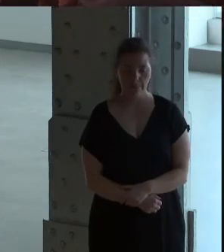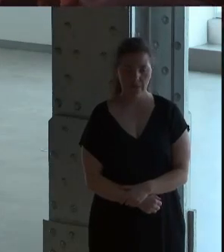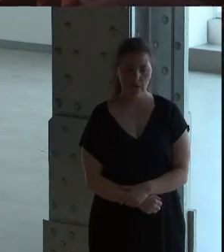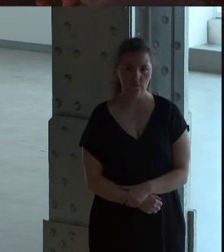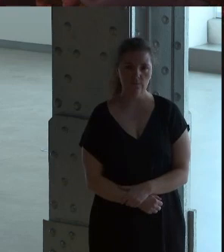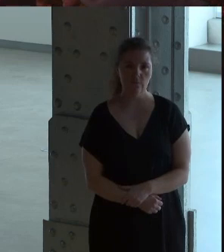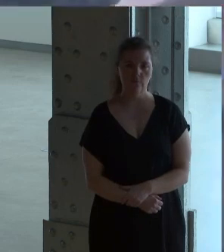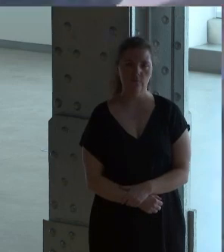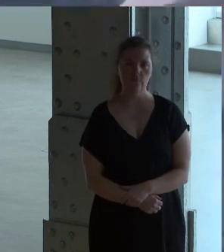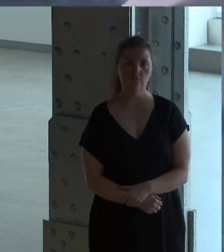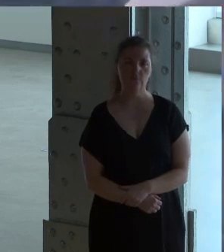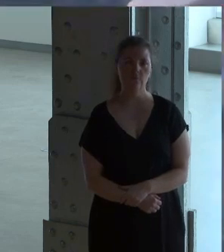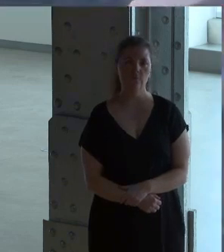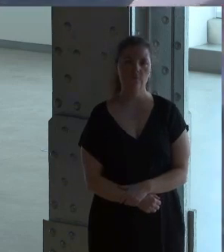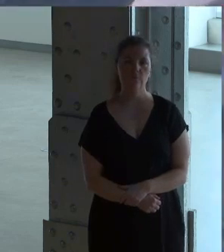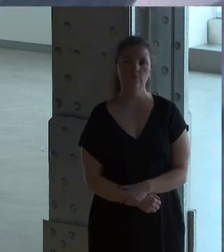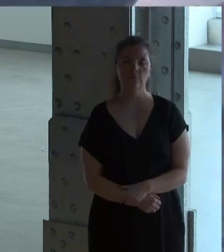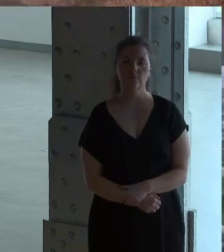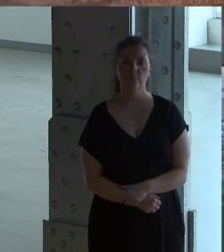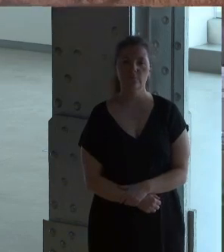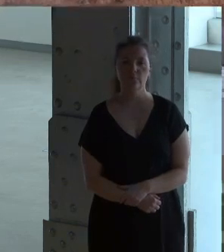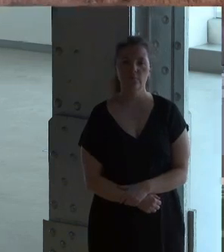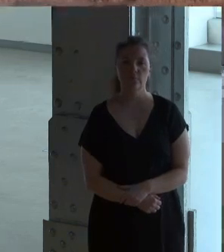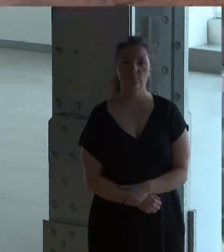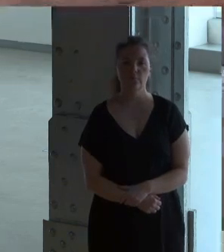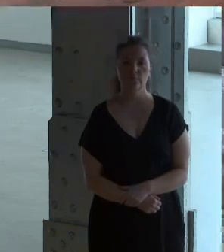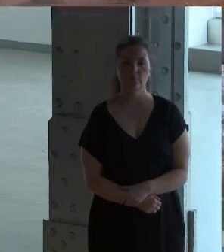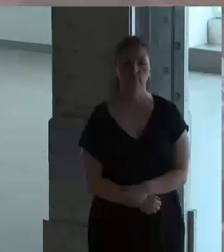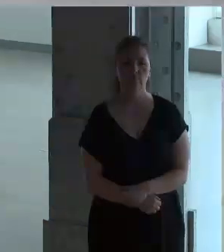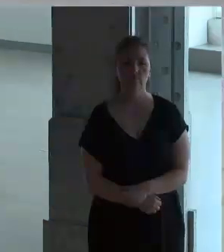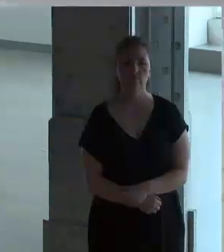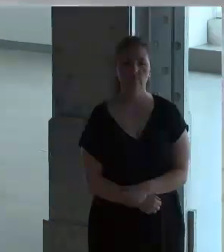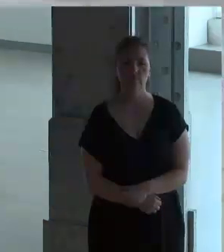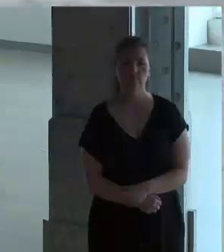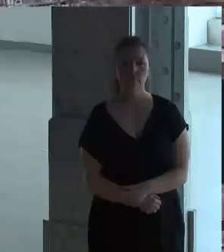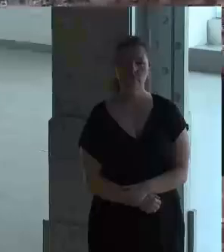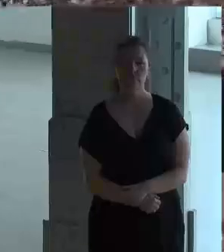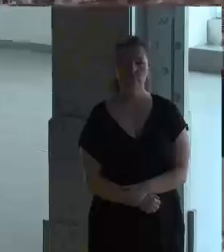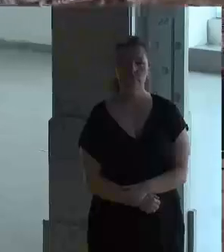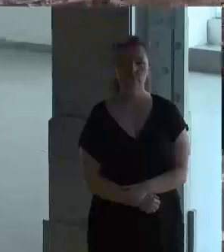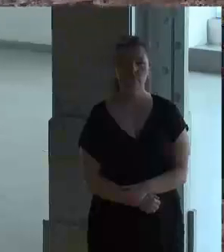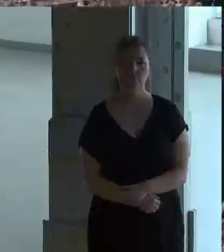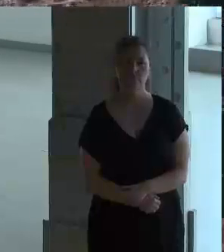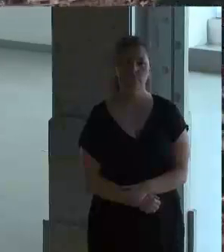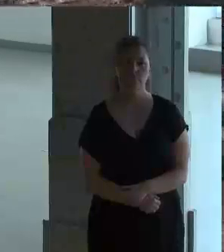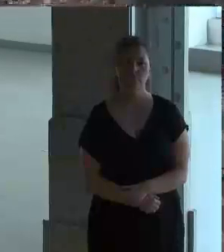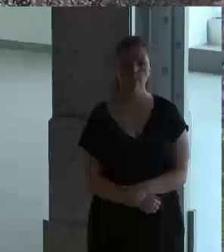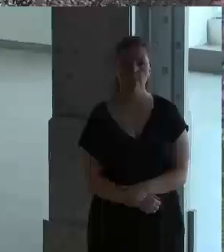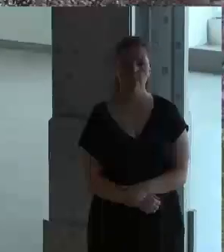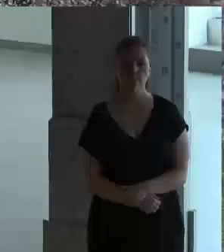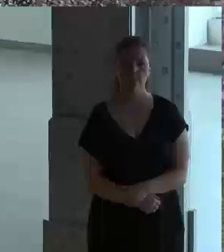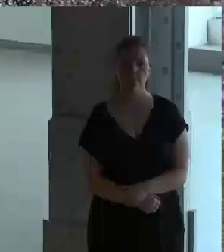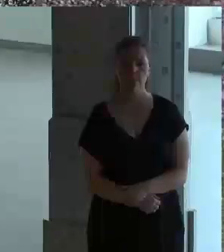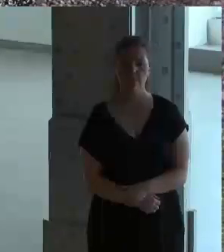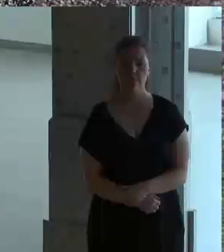The most criticized scene in the movie An Inconvenient Truth was showing that the combination of sea level rise and storm surge would flood